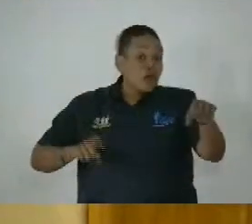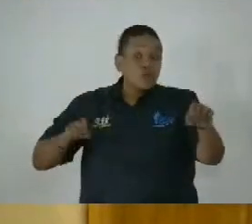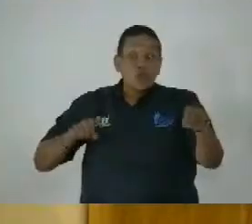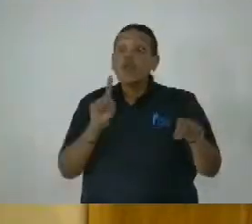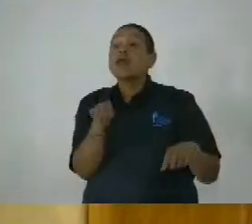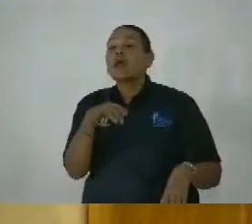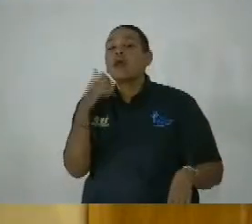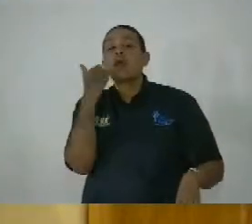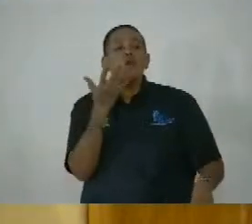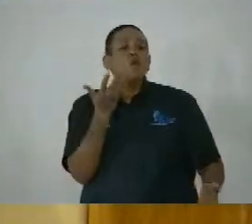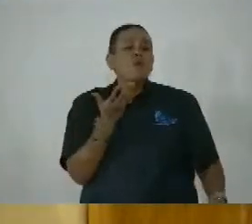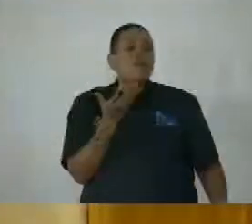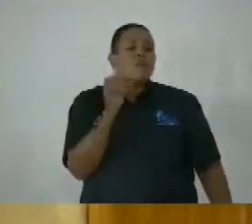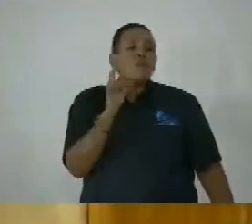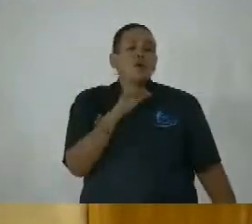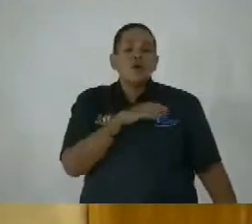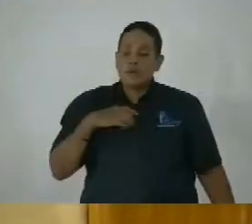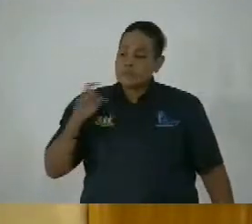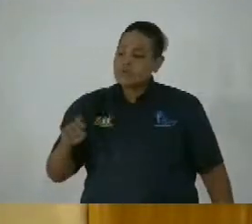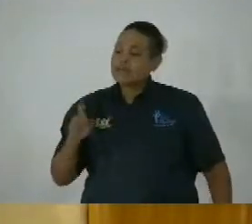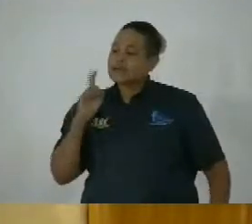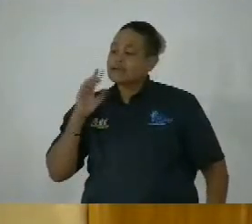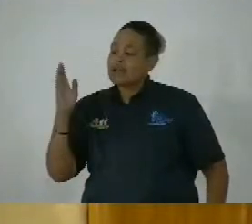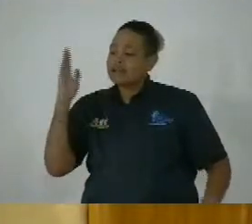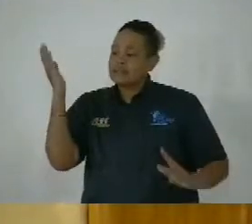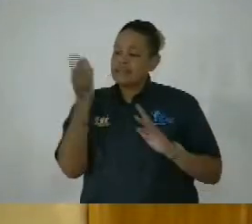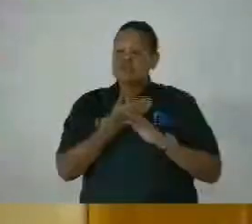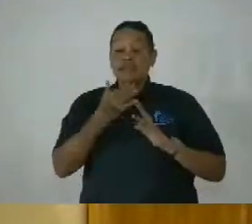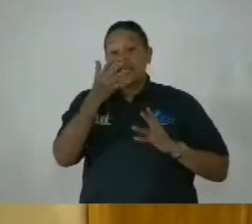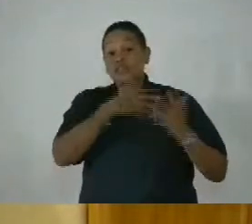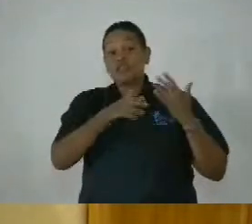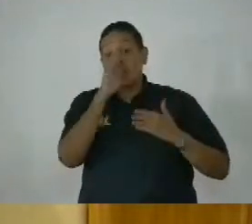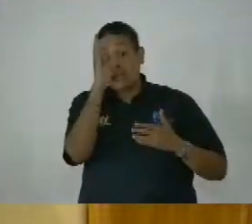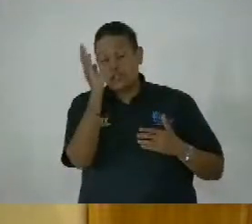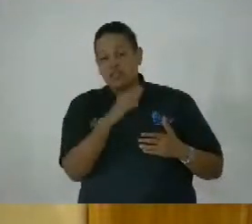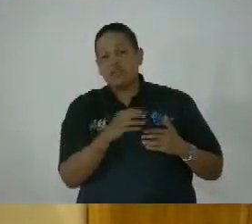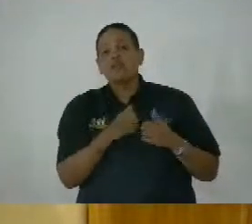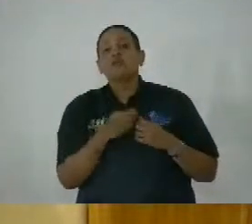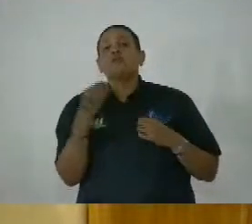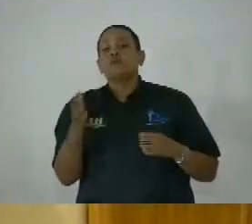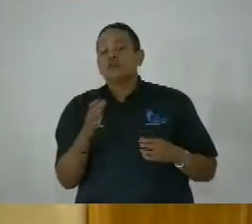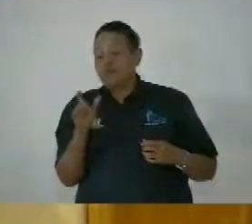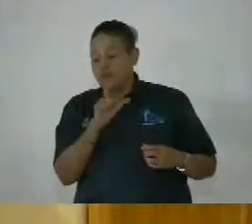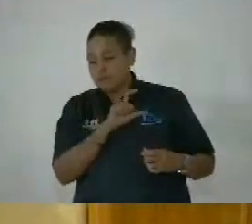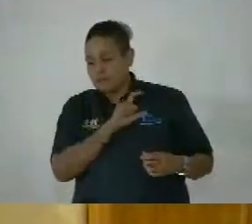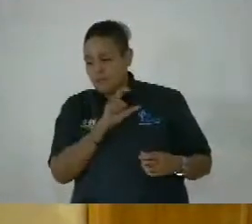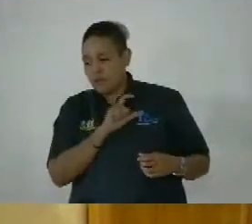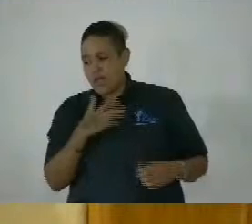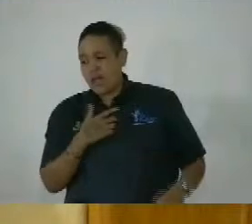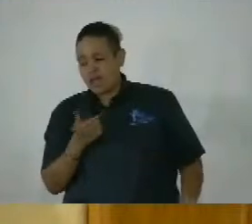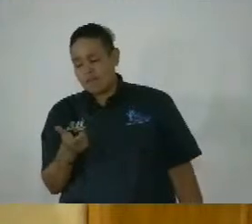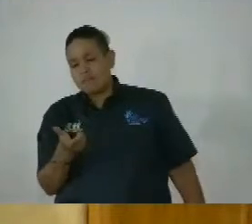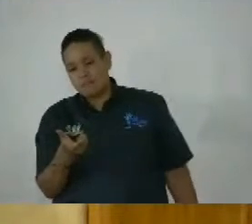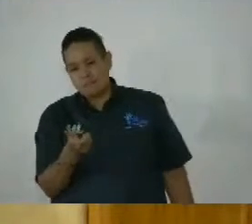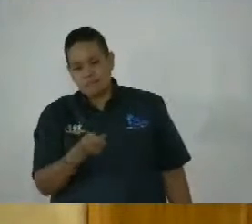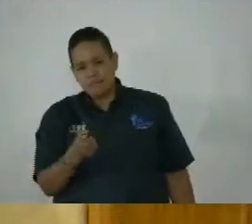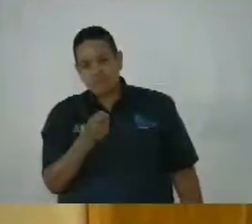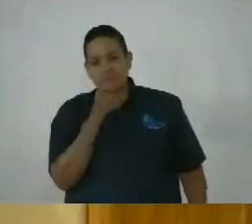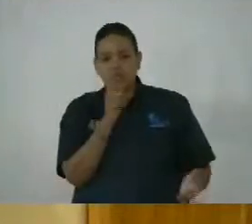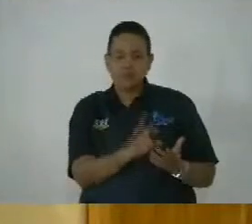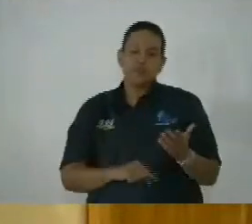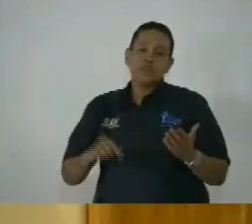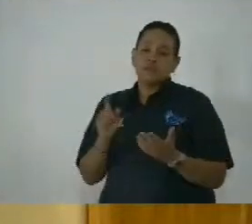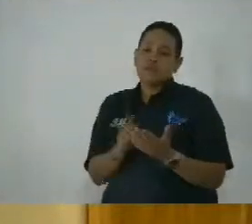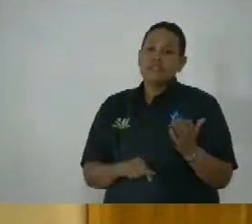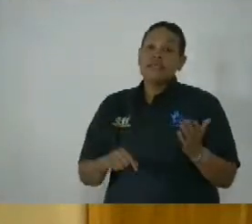can call them, and the commissioner can, in fact, interact directly. Equipping police officers with electronic handheld devices and a wireless printer to